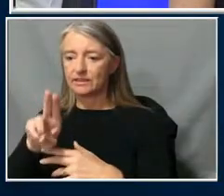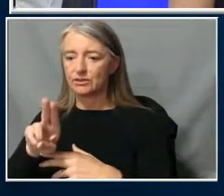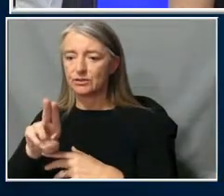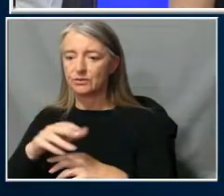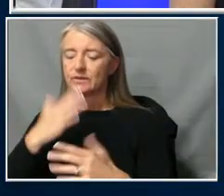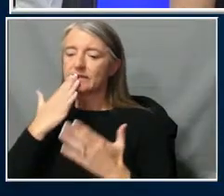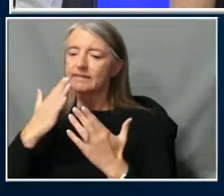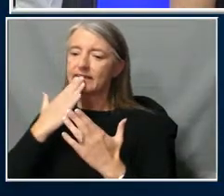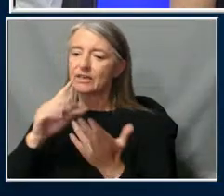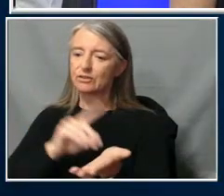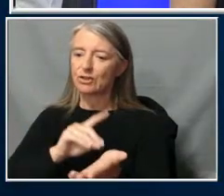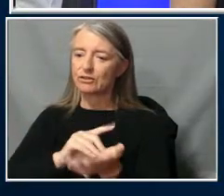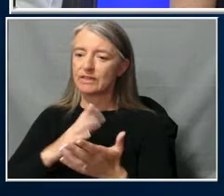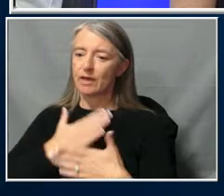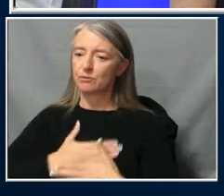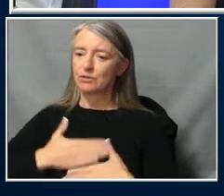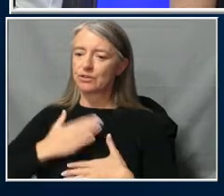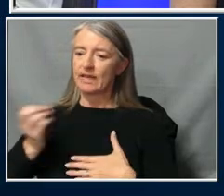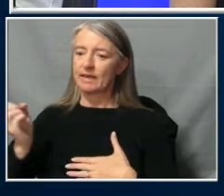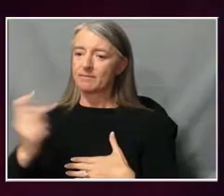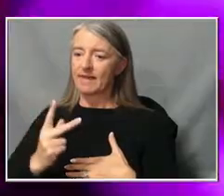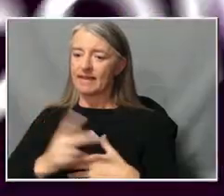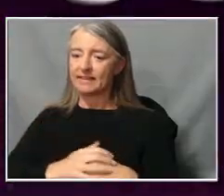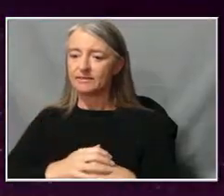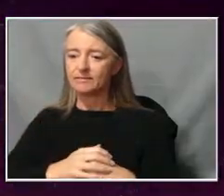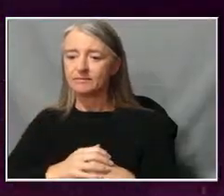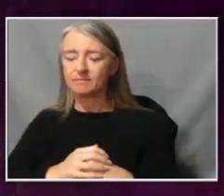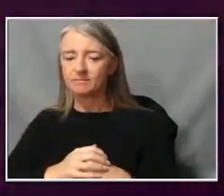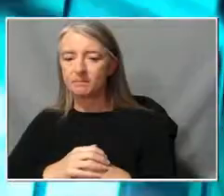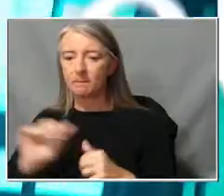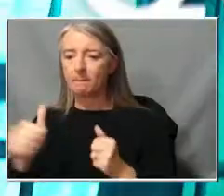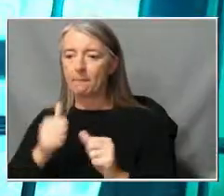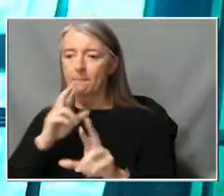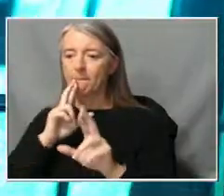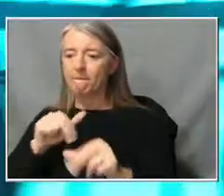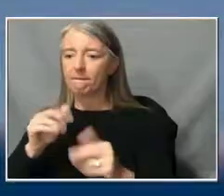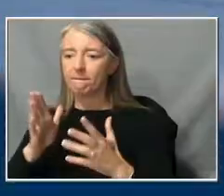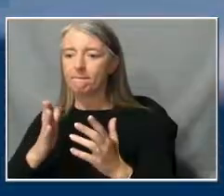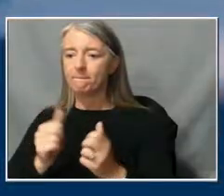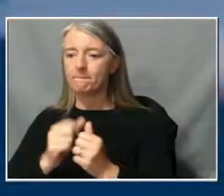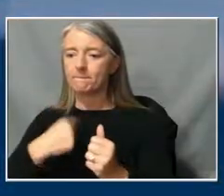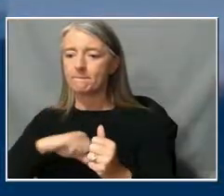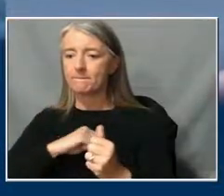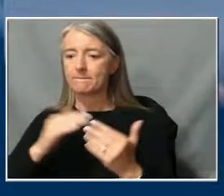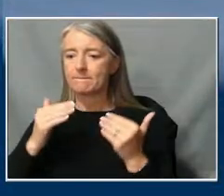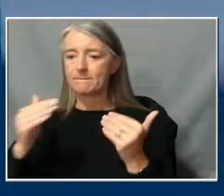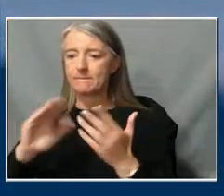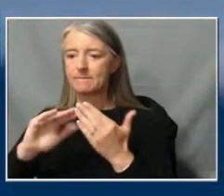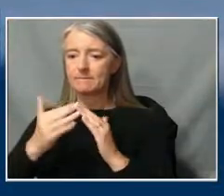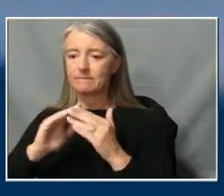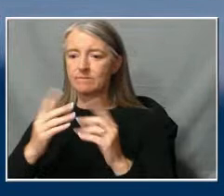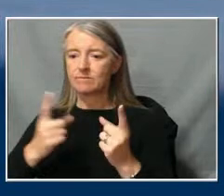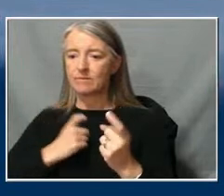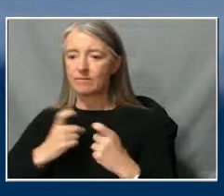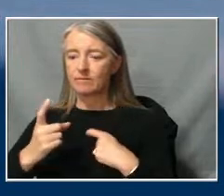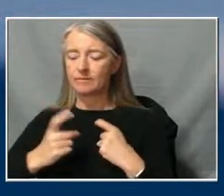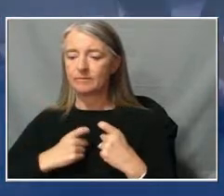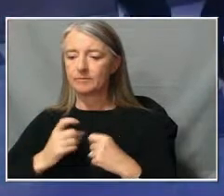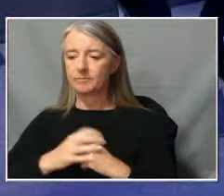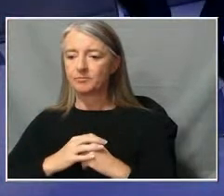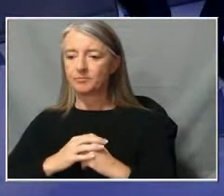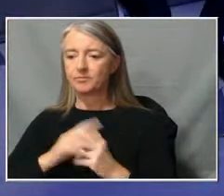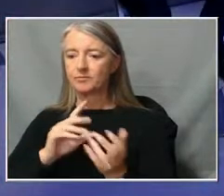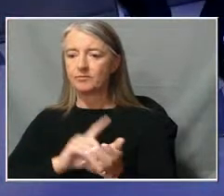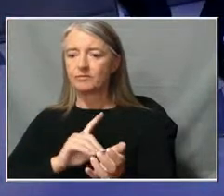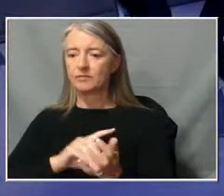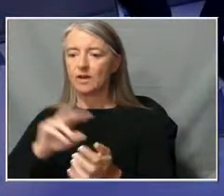thanks so much. Appreciate it. Good to have you back. Thanks. 80 reporters with us today. All right, let's get to our community questions. And Dr. Hurtado,